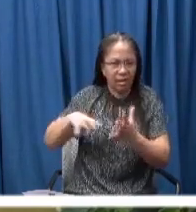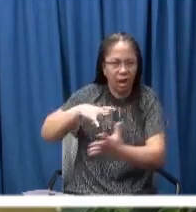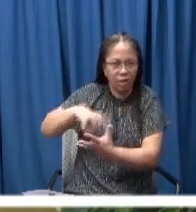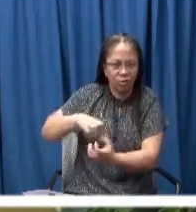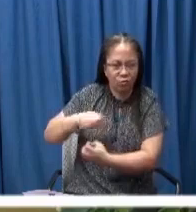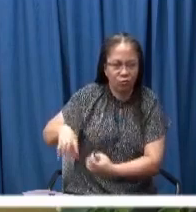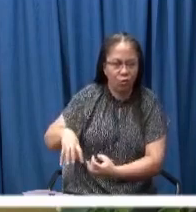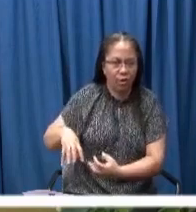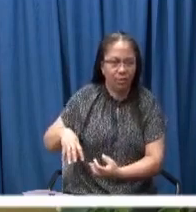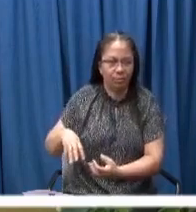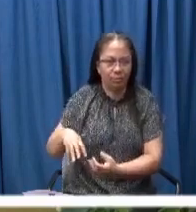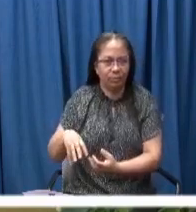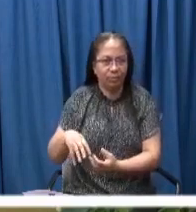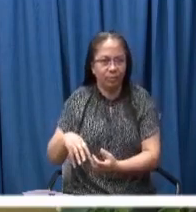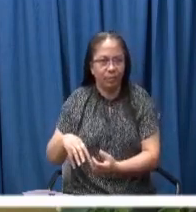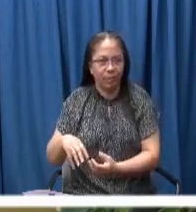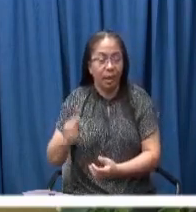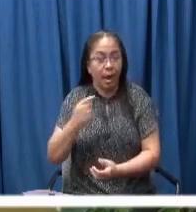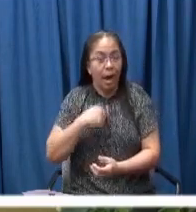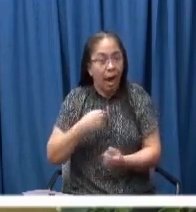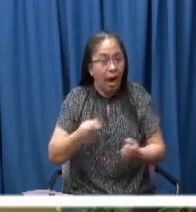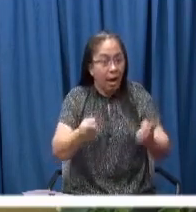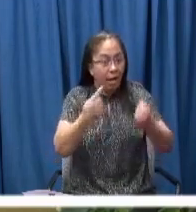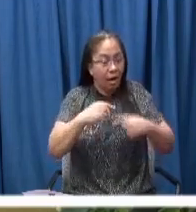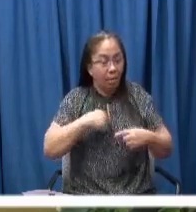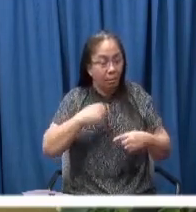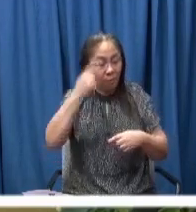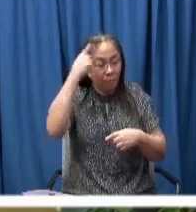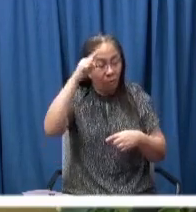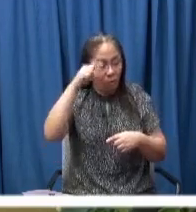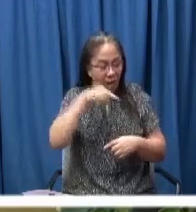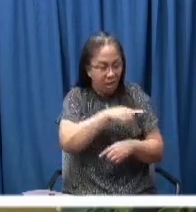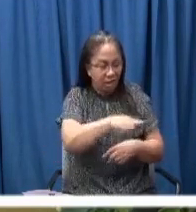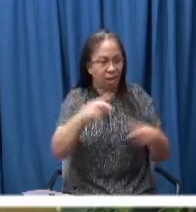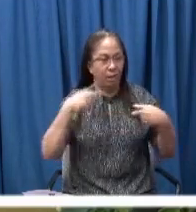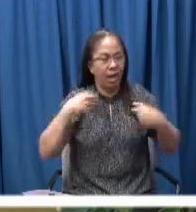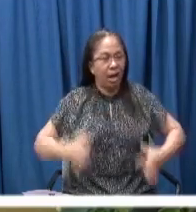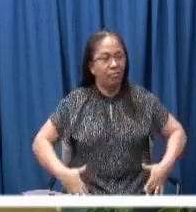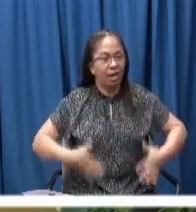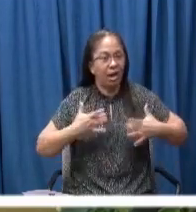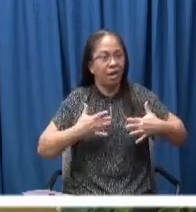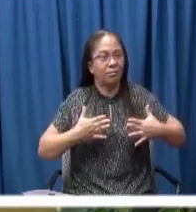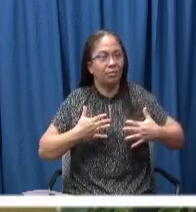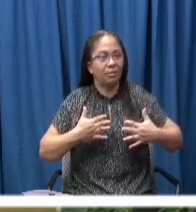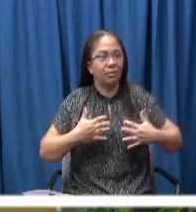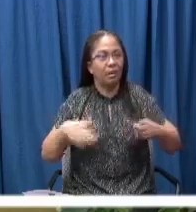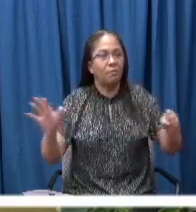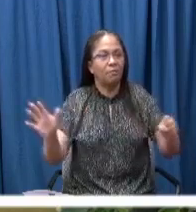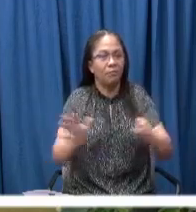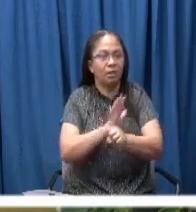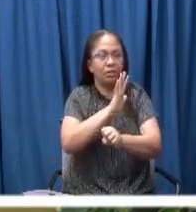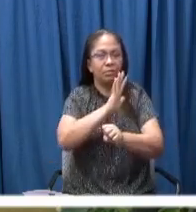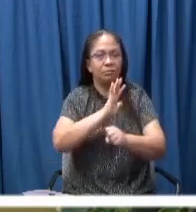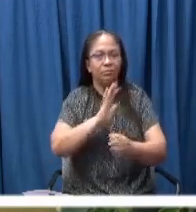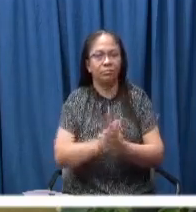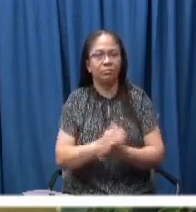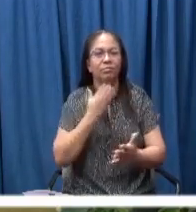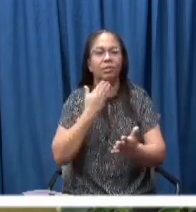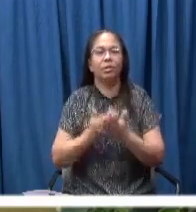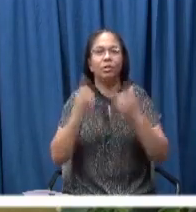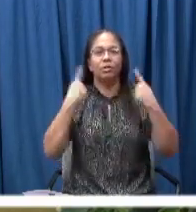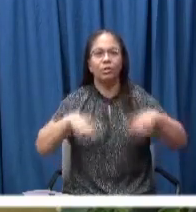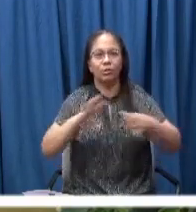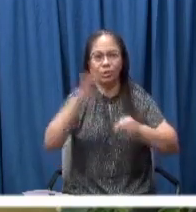and destroy. I have come so that they may have life and have it to the full. The